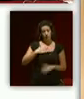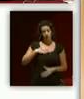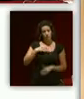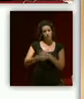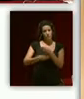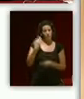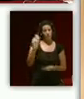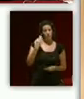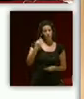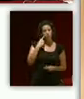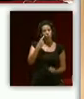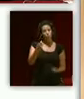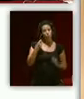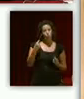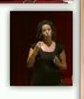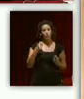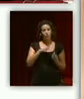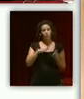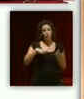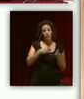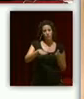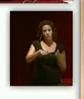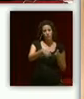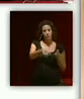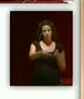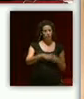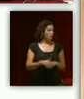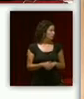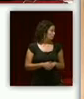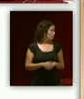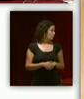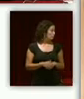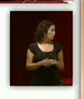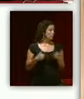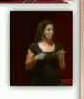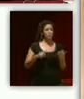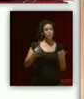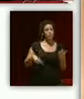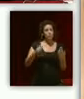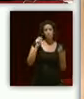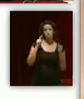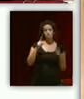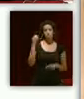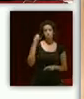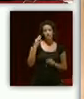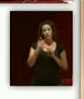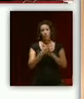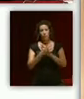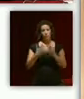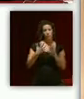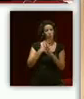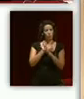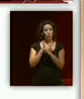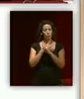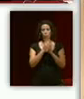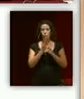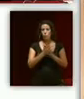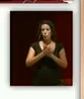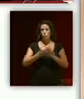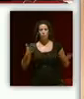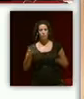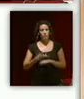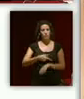and through our system we managed to get him control the steering wheel of the vehicle. As we can see here, in some cases the game